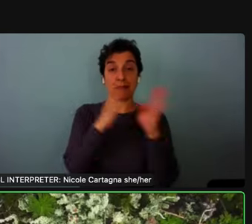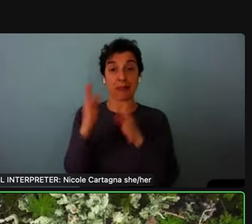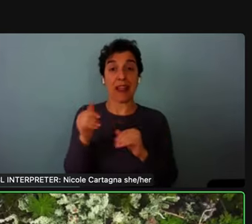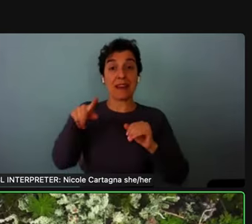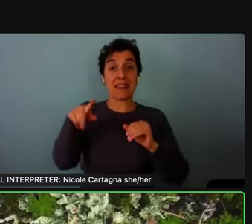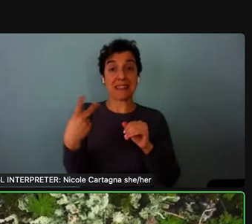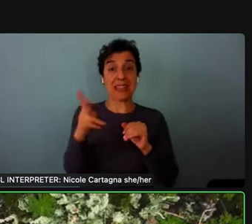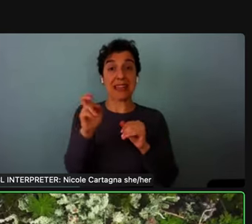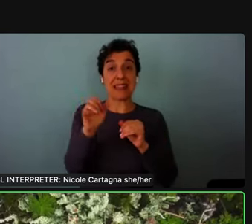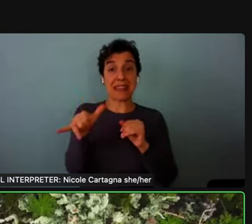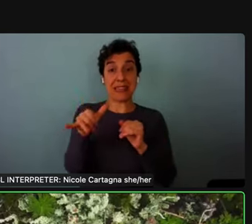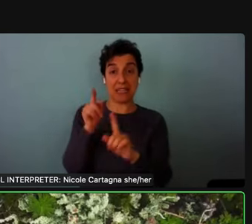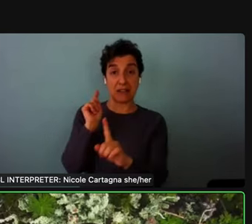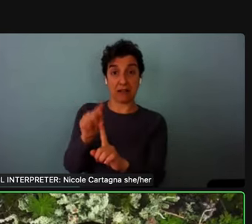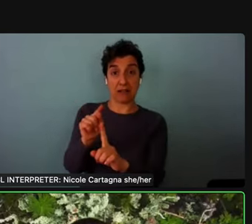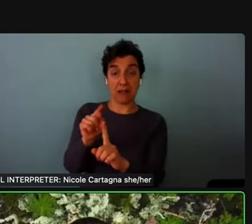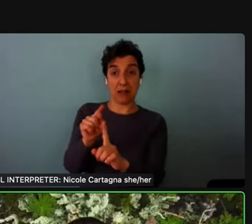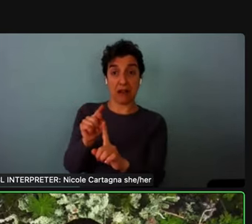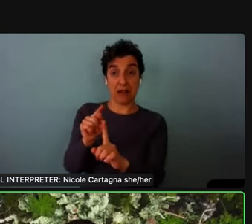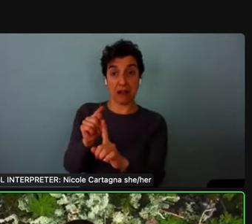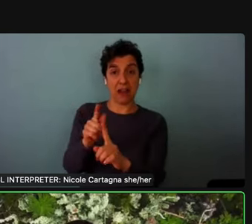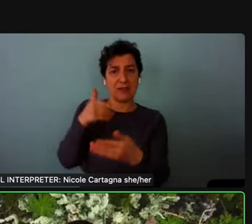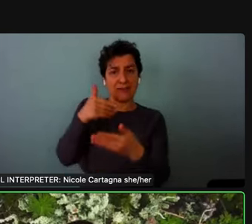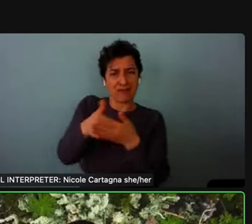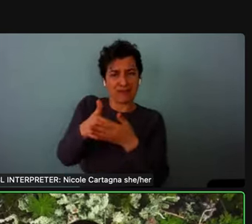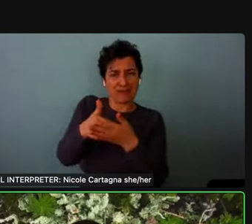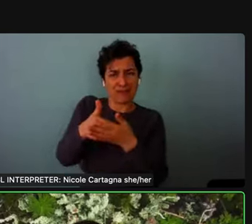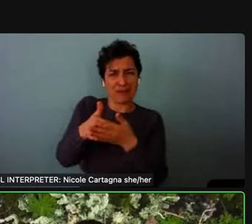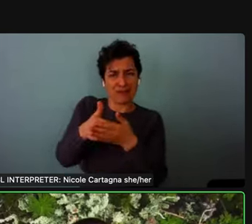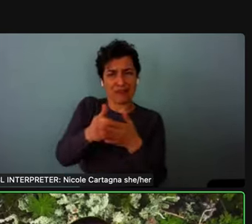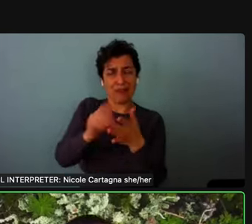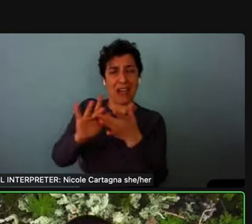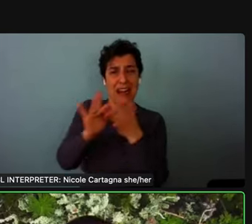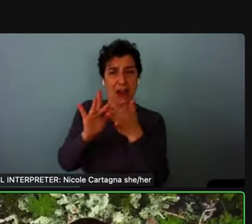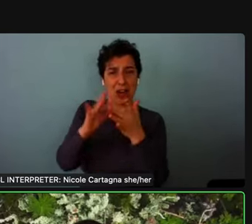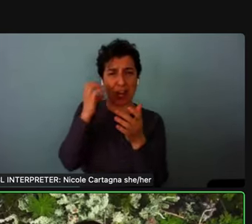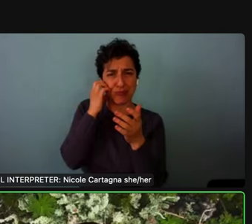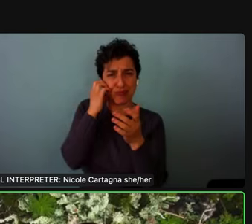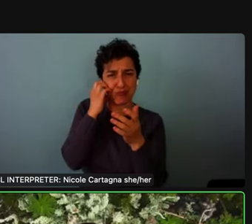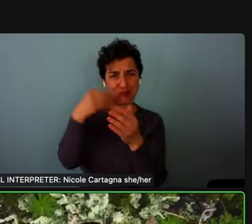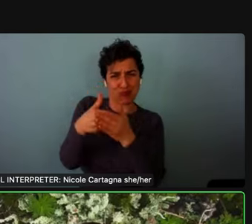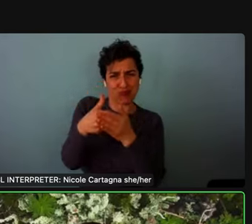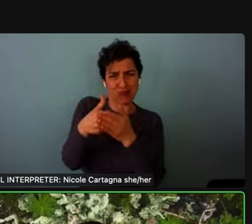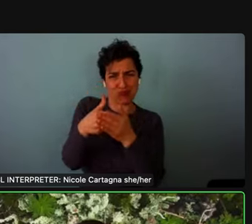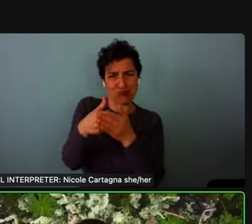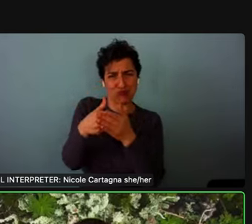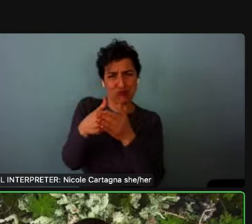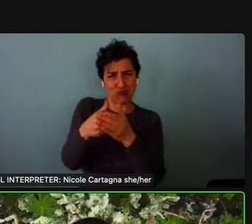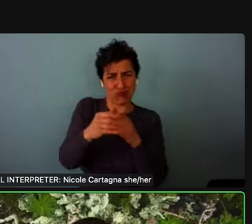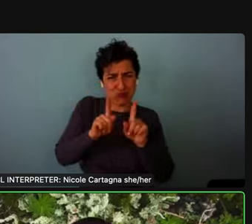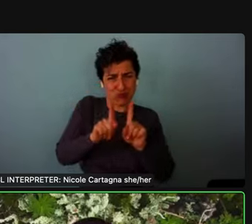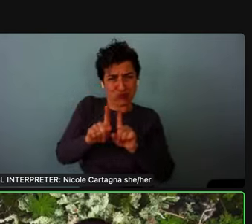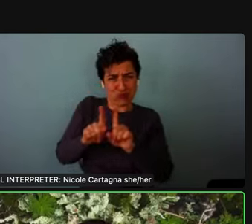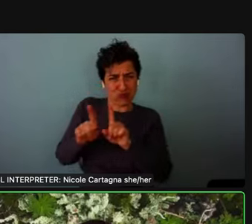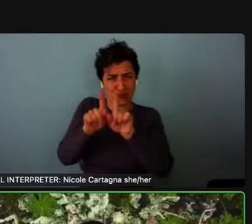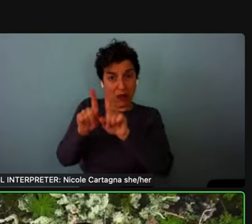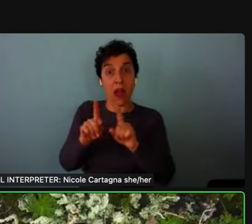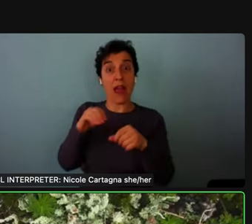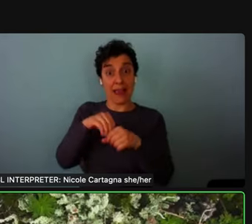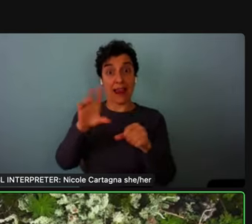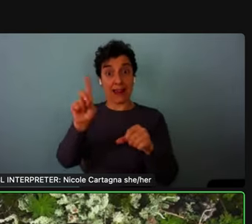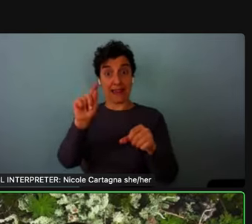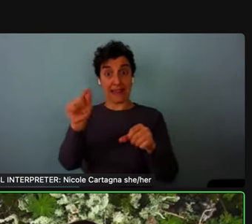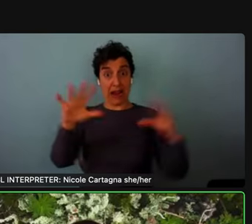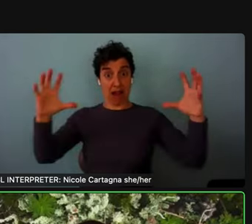that these are densely connected networks that exist adjacent to each other. And indeed, in our data, we observe